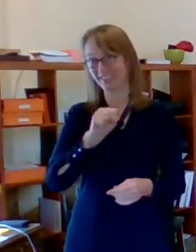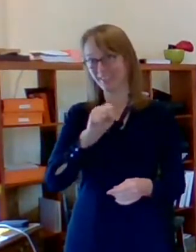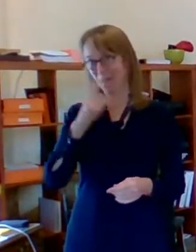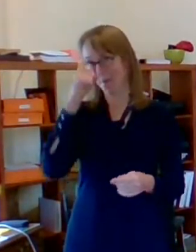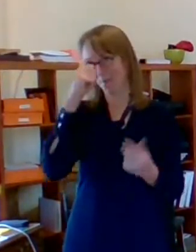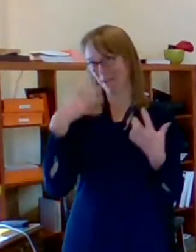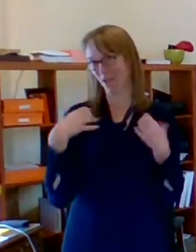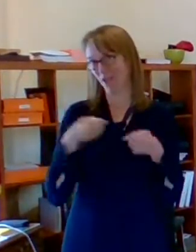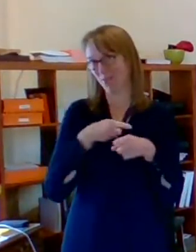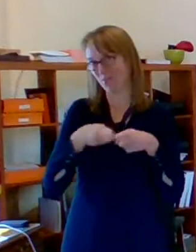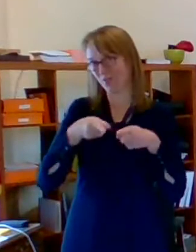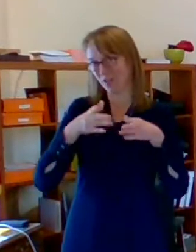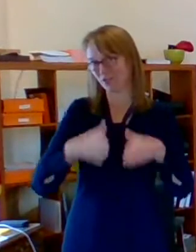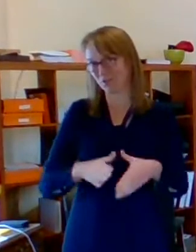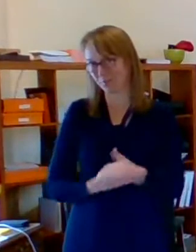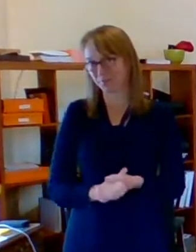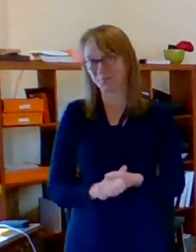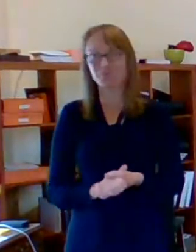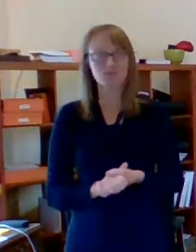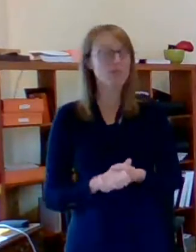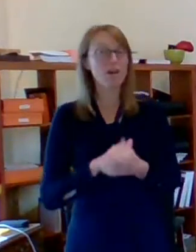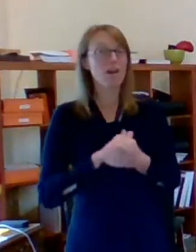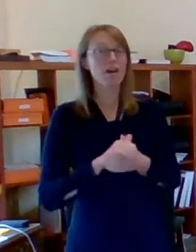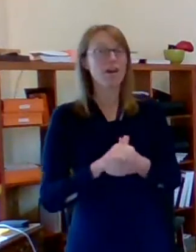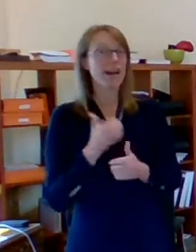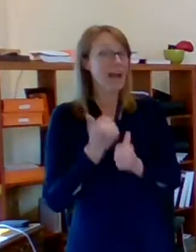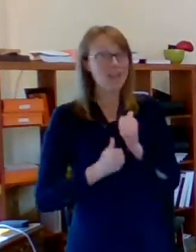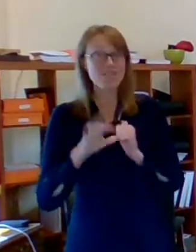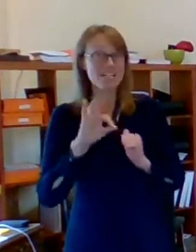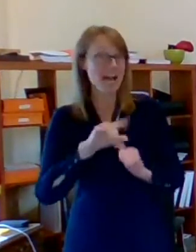should be responded to, or is best responded to, by